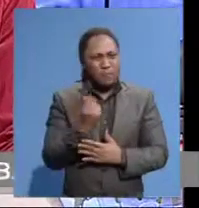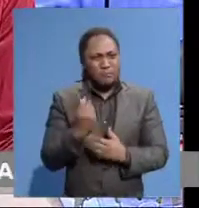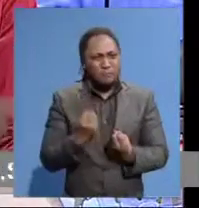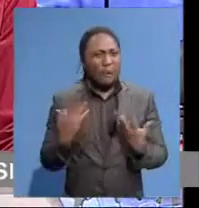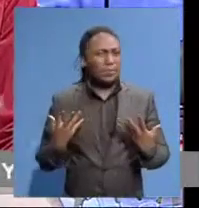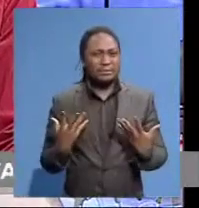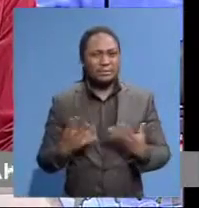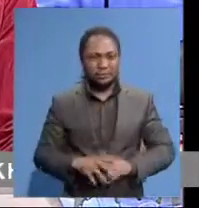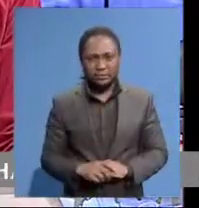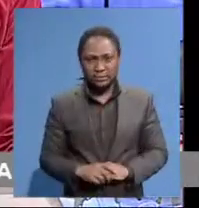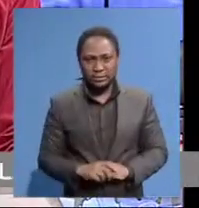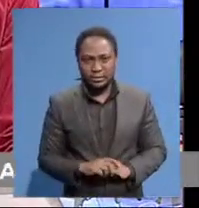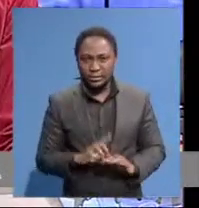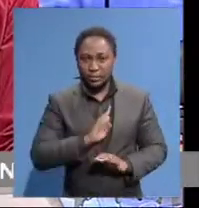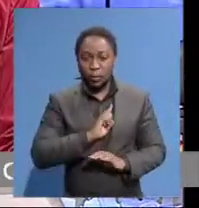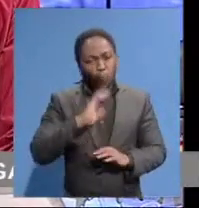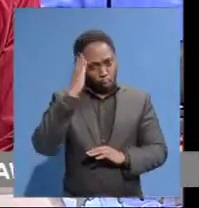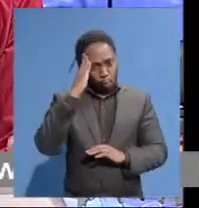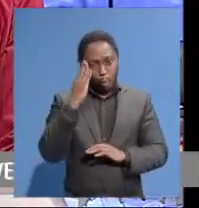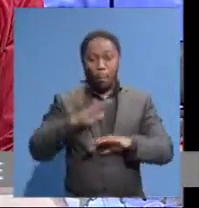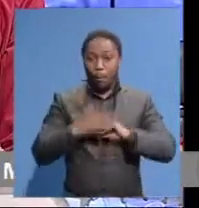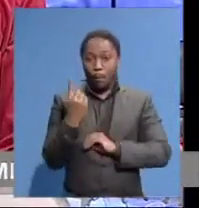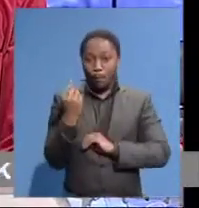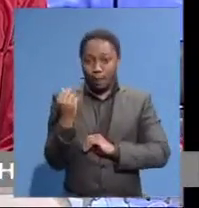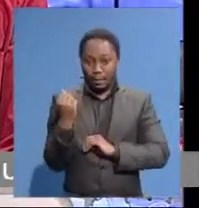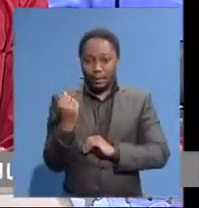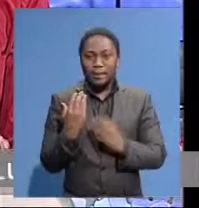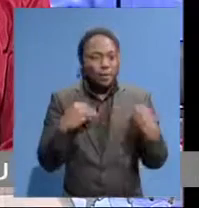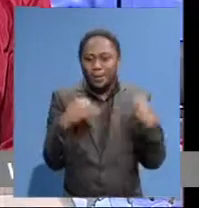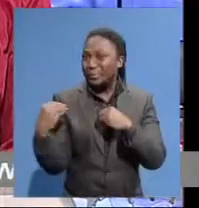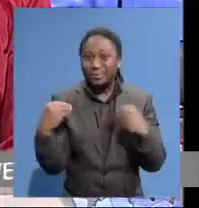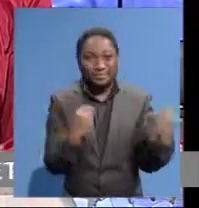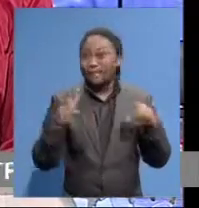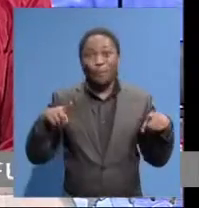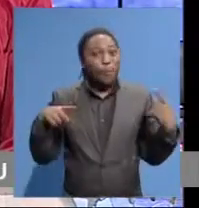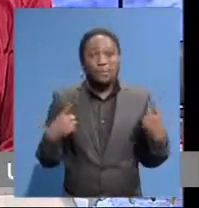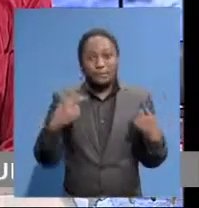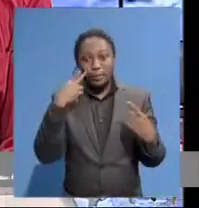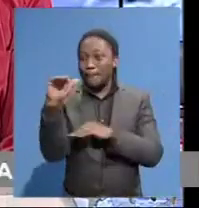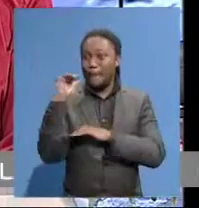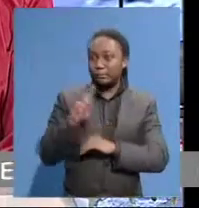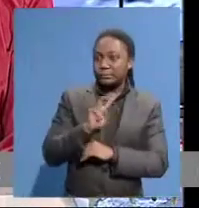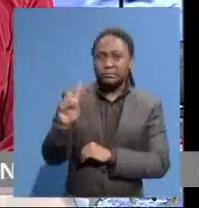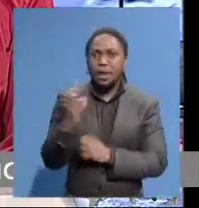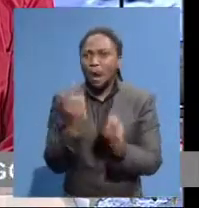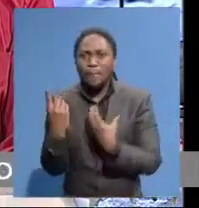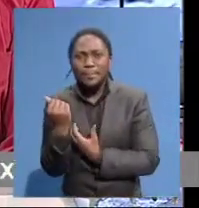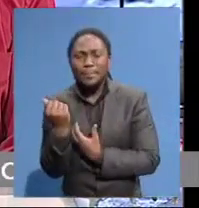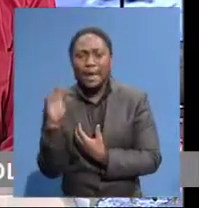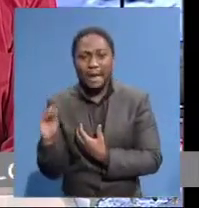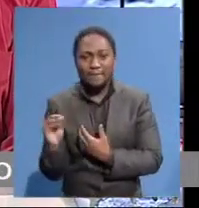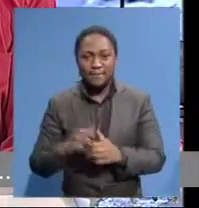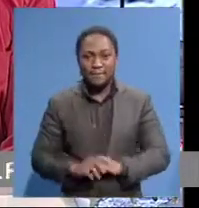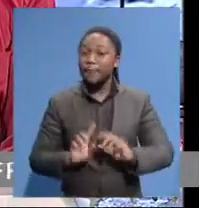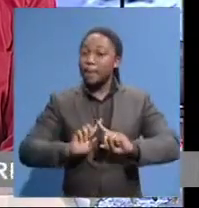into you know that something is coming in. But everyone has been so busy now doing whatever we're doing for Utata. But I think the